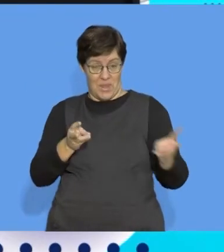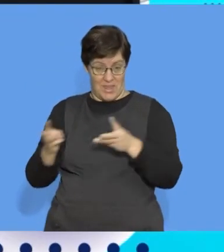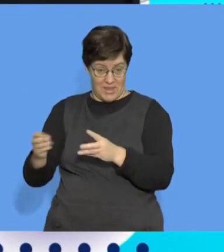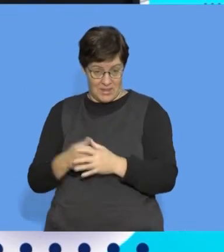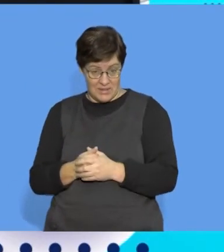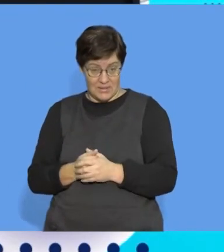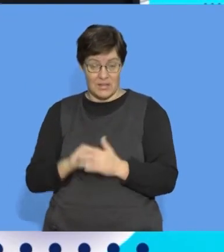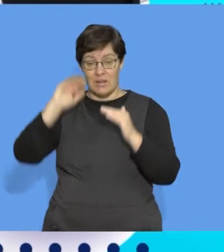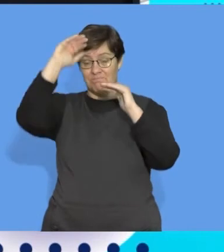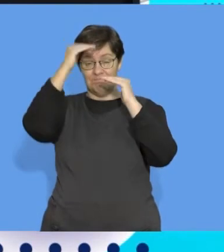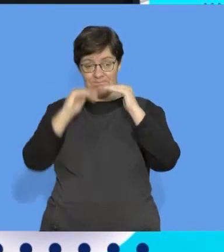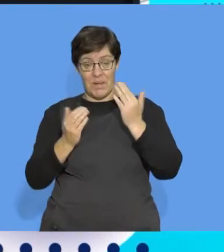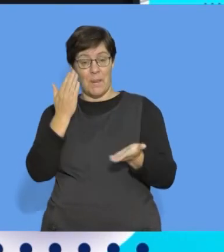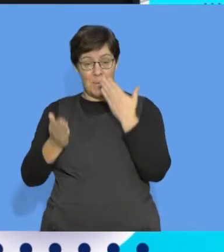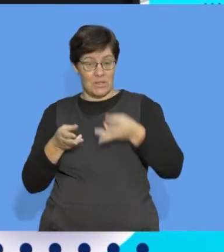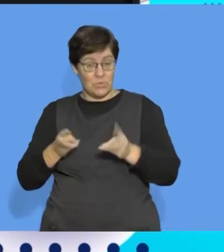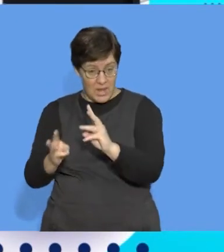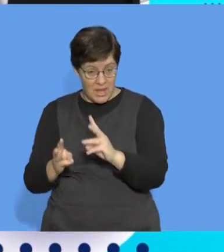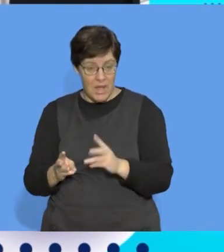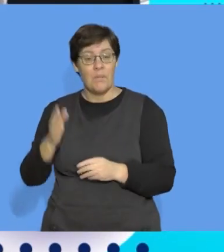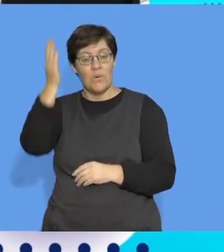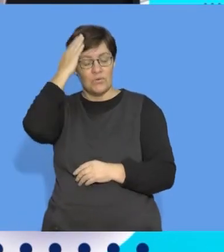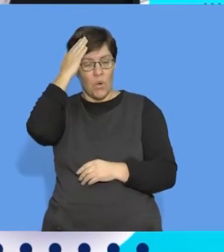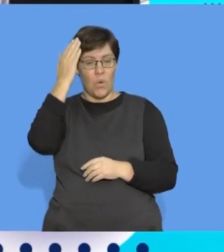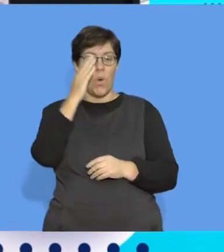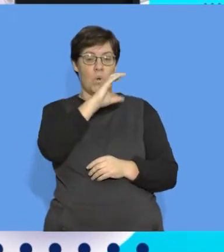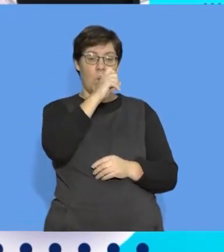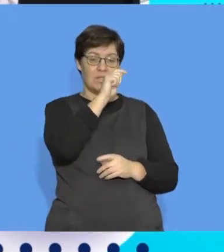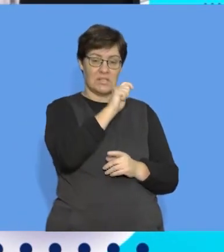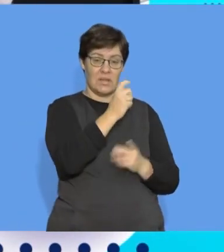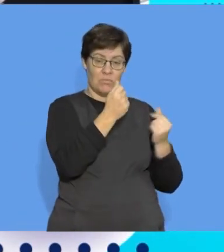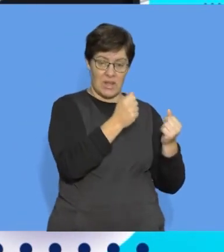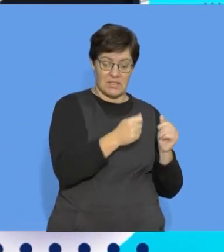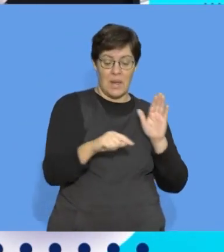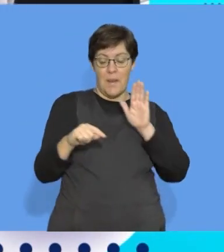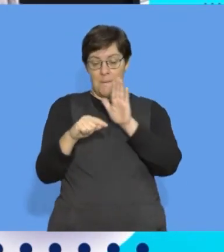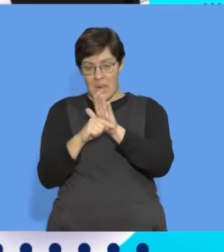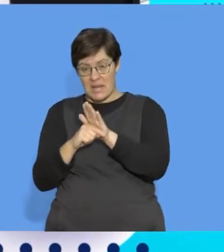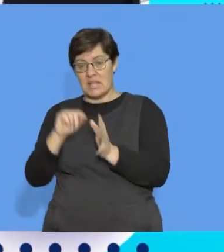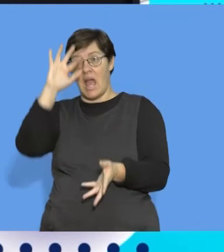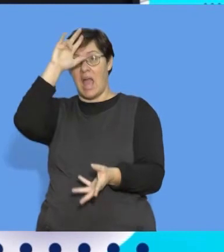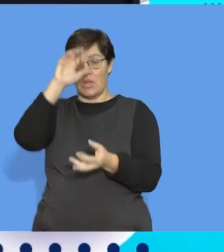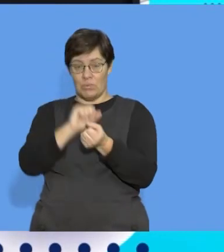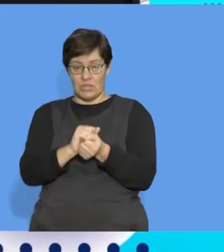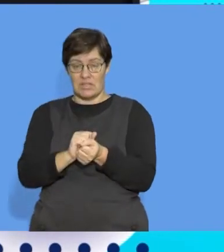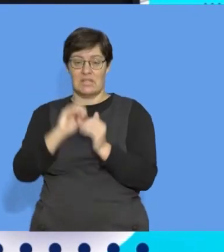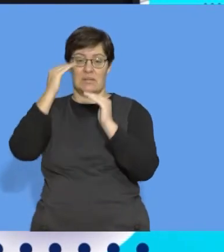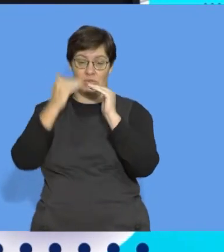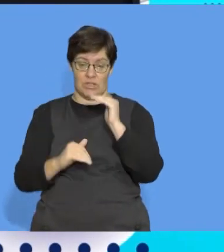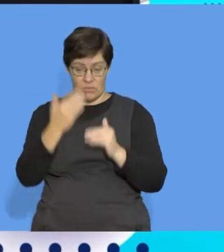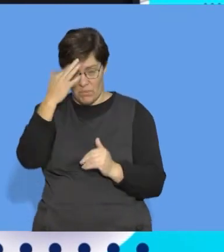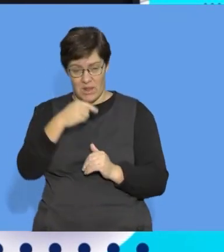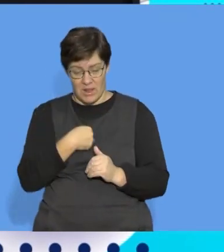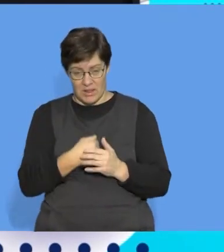method, right? And diminishing balance method, I know, is cost price minus my